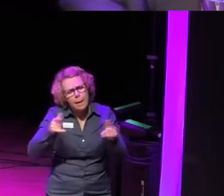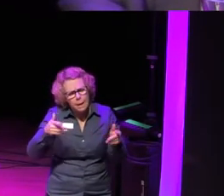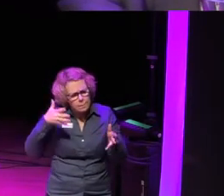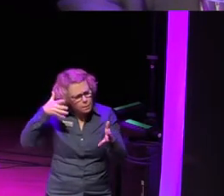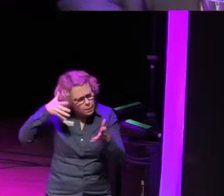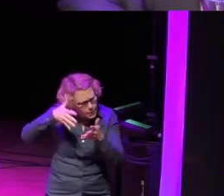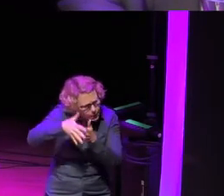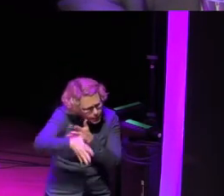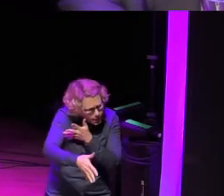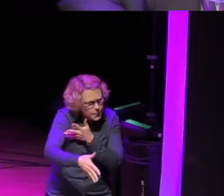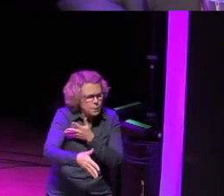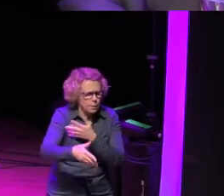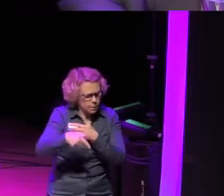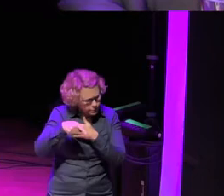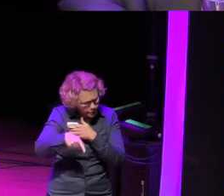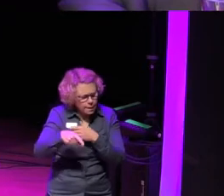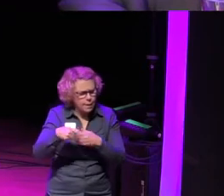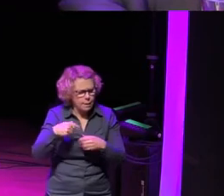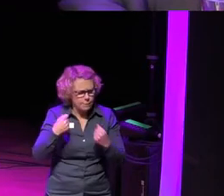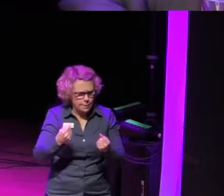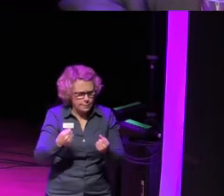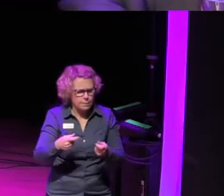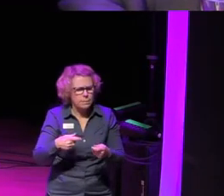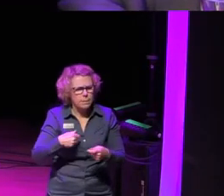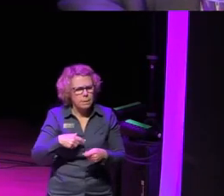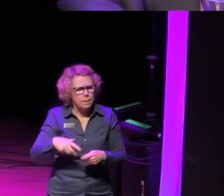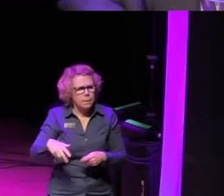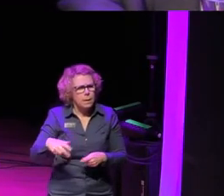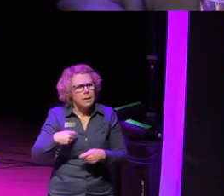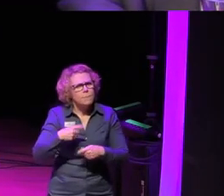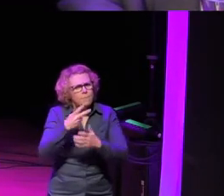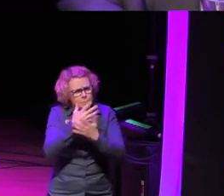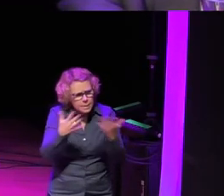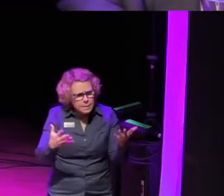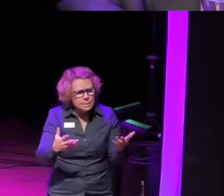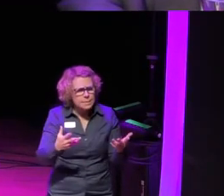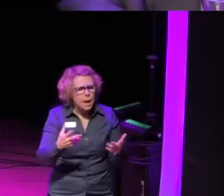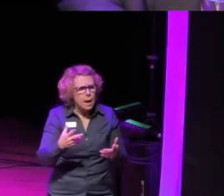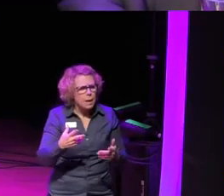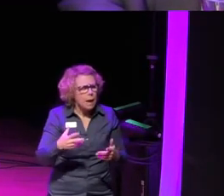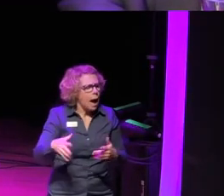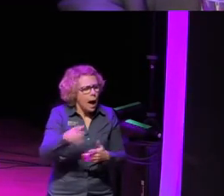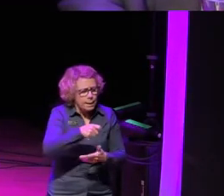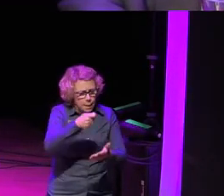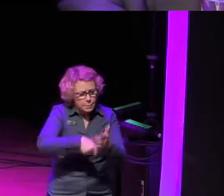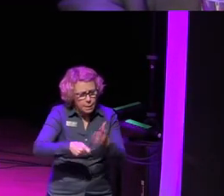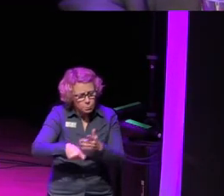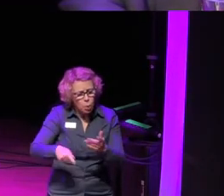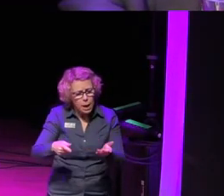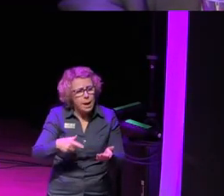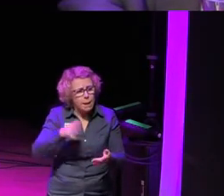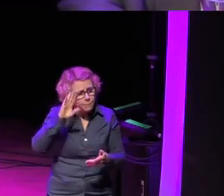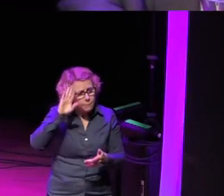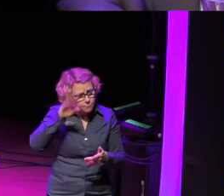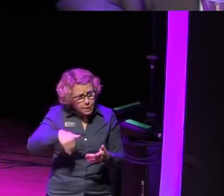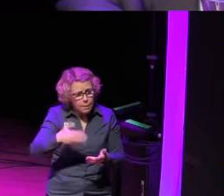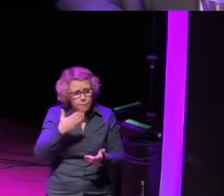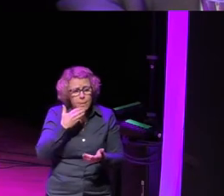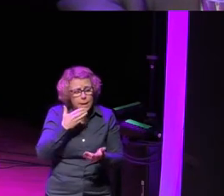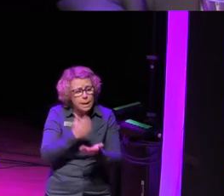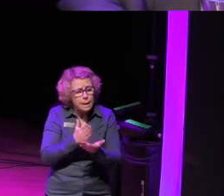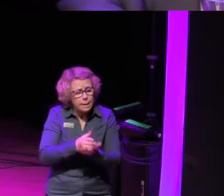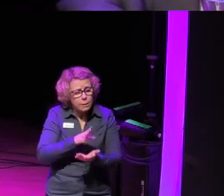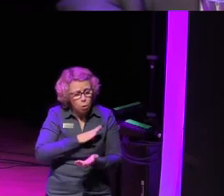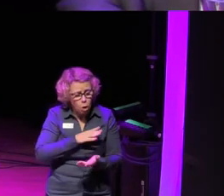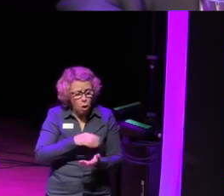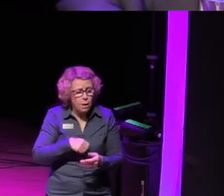to something about making sure that the average citizen knows what their rights are. And that's why the linking of